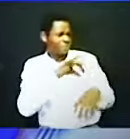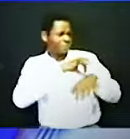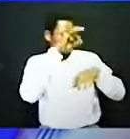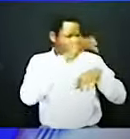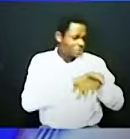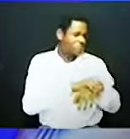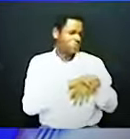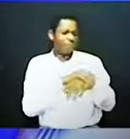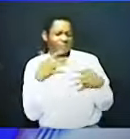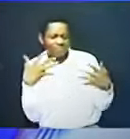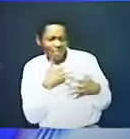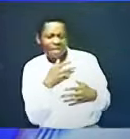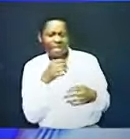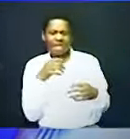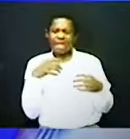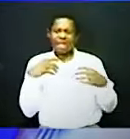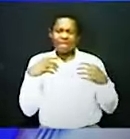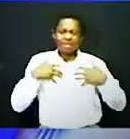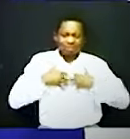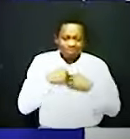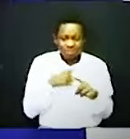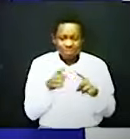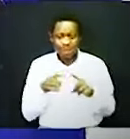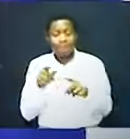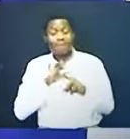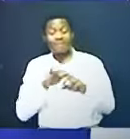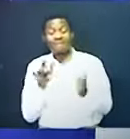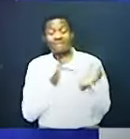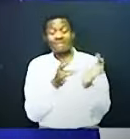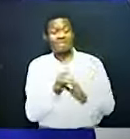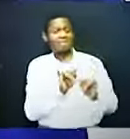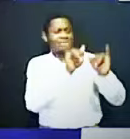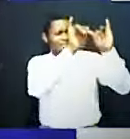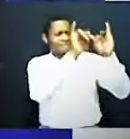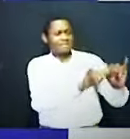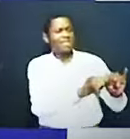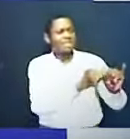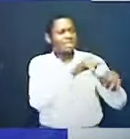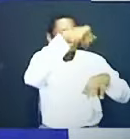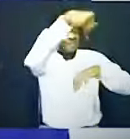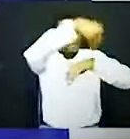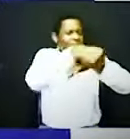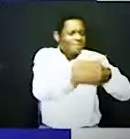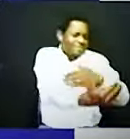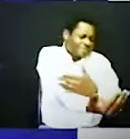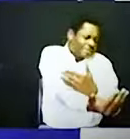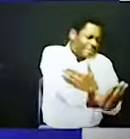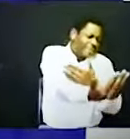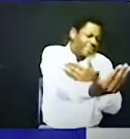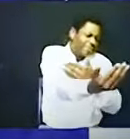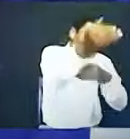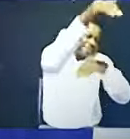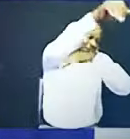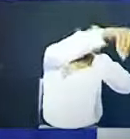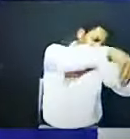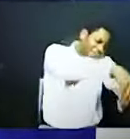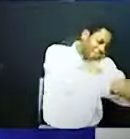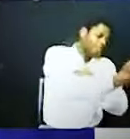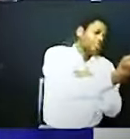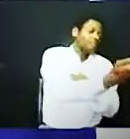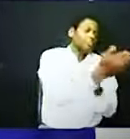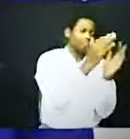whole night alone praying. Nanso obo mpae ho anadwumu nyina. Today we tile our church houses. And